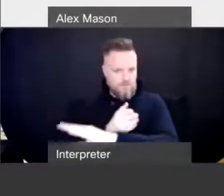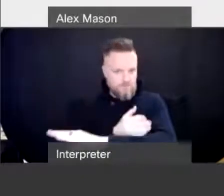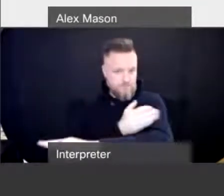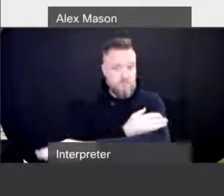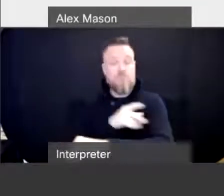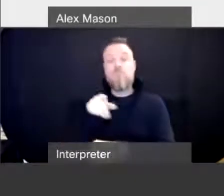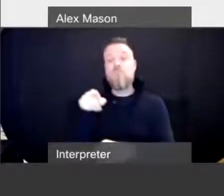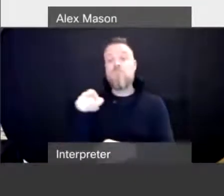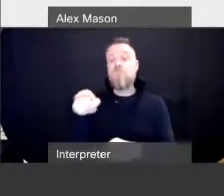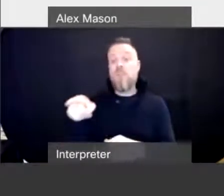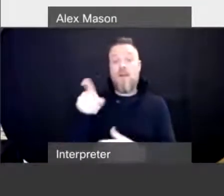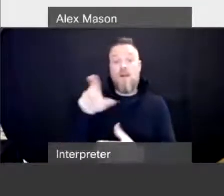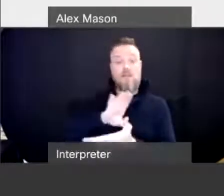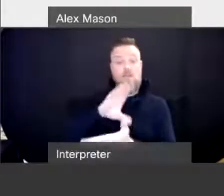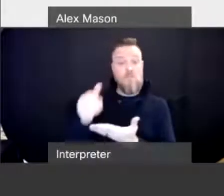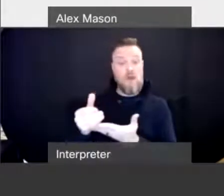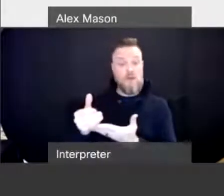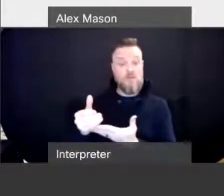is